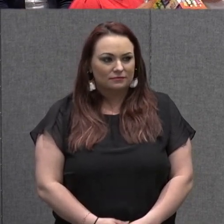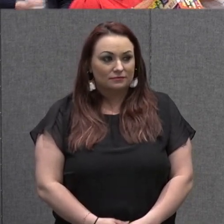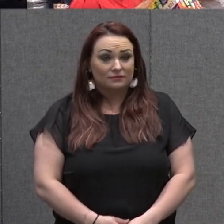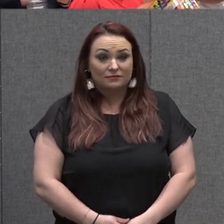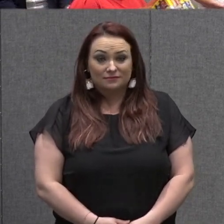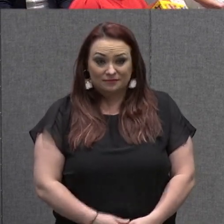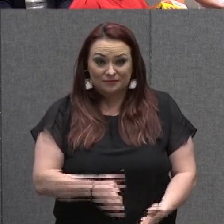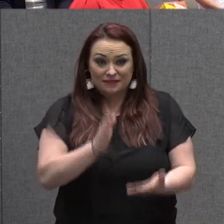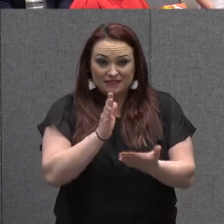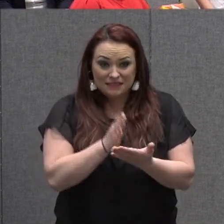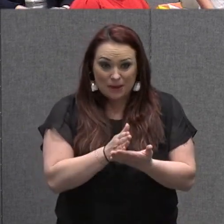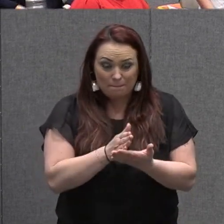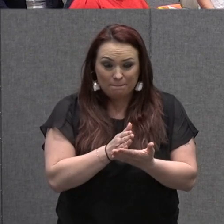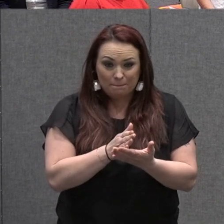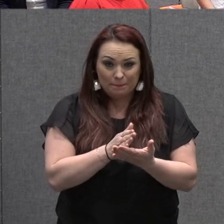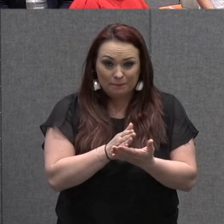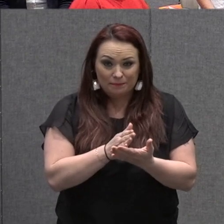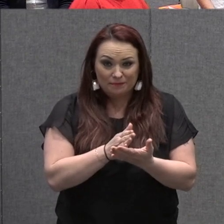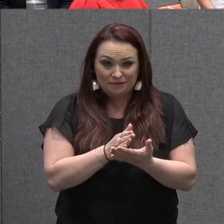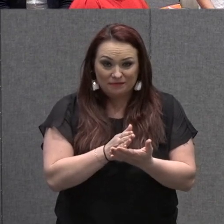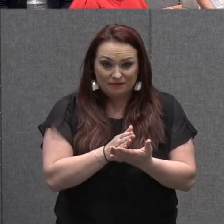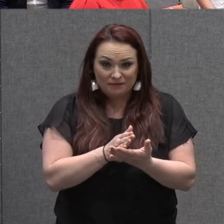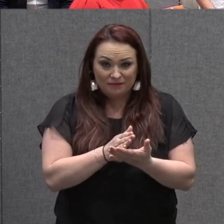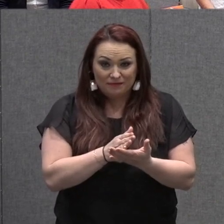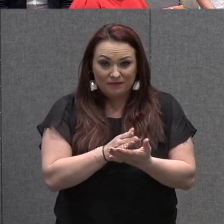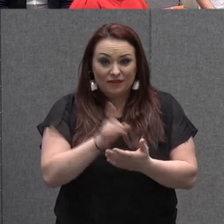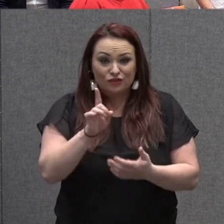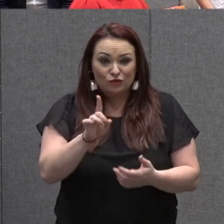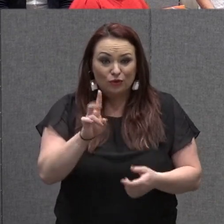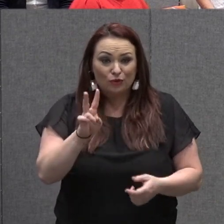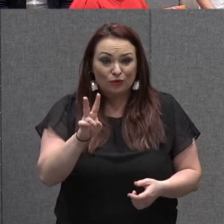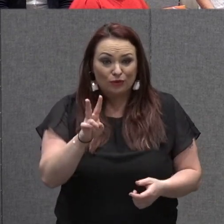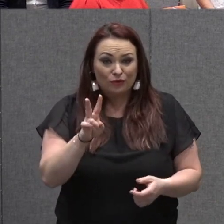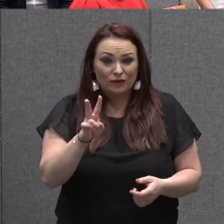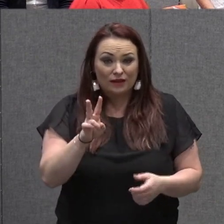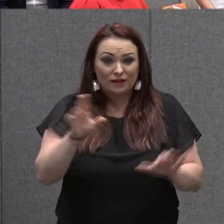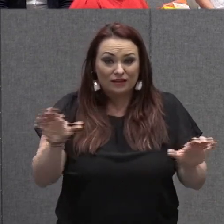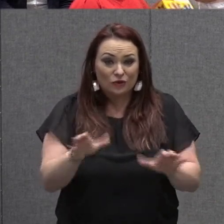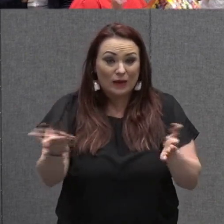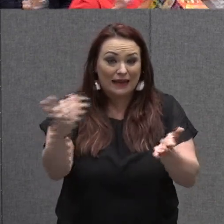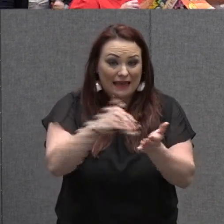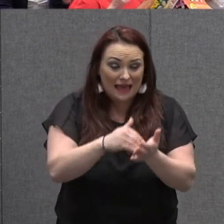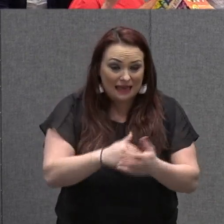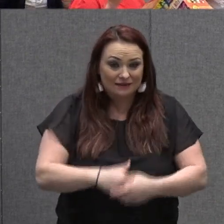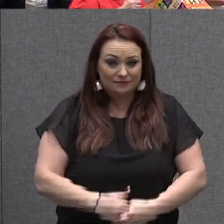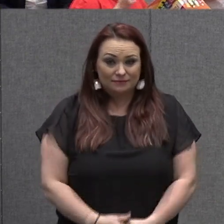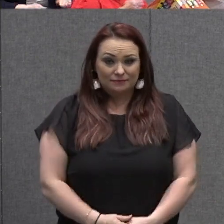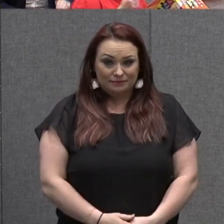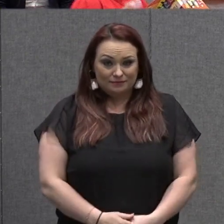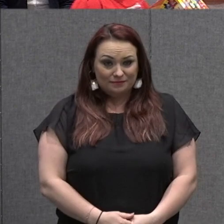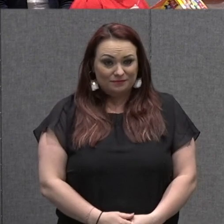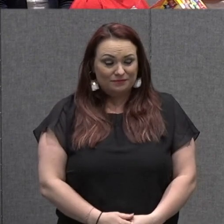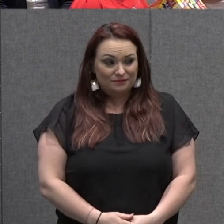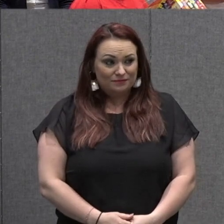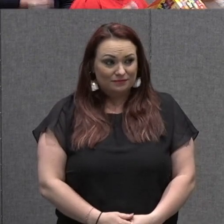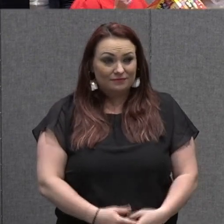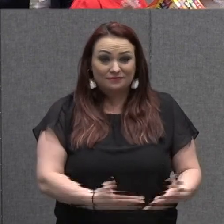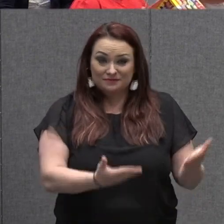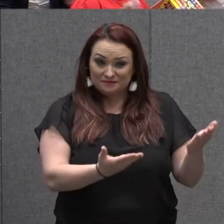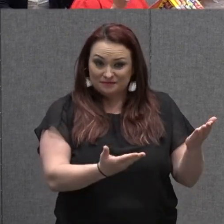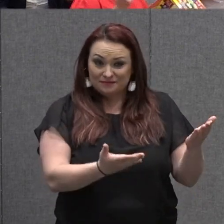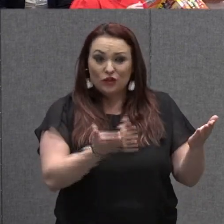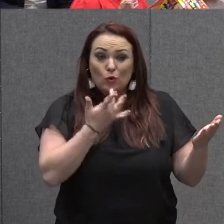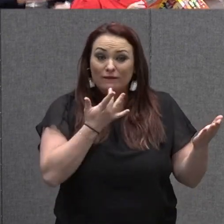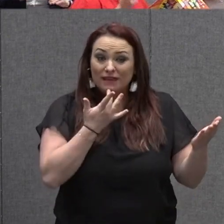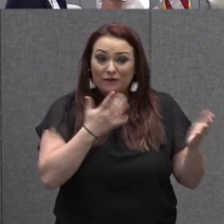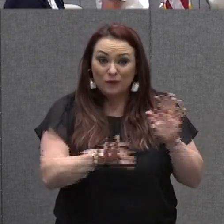Ready and stop. 2 and 1, 2, do it again. Good. Pick your favorite and